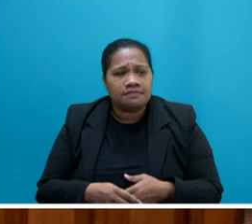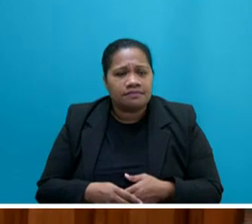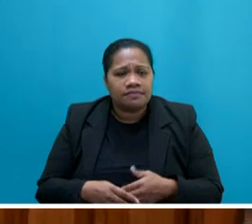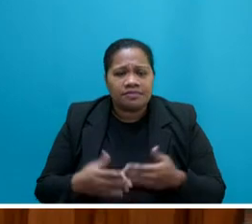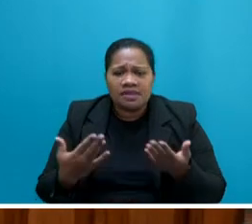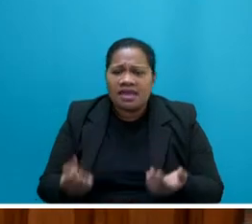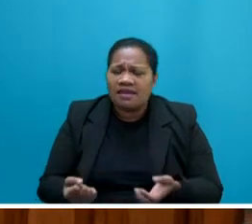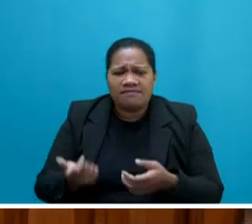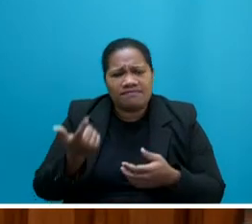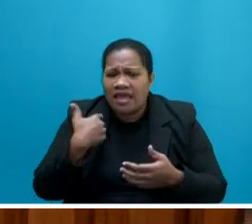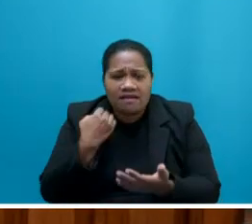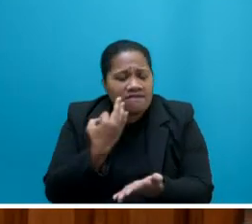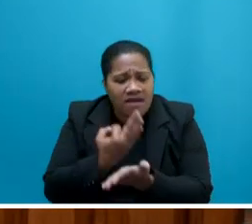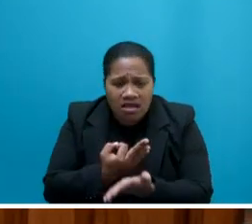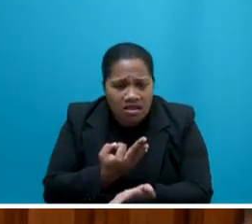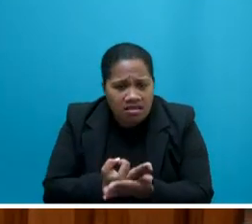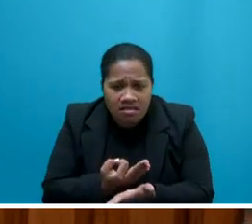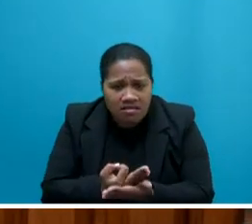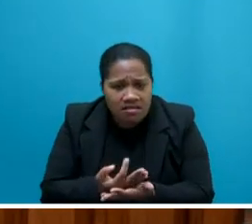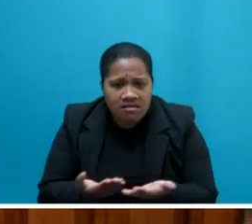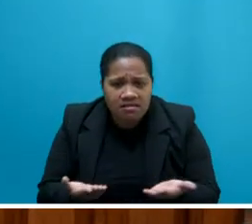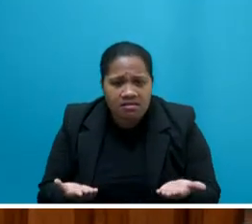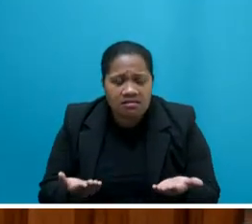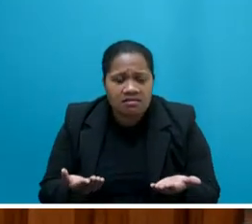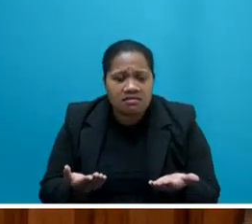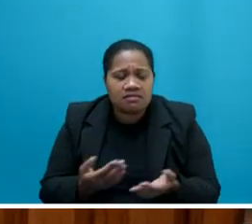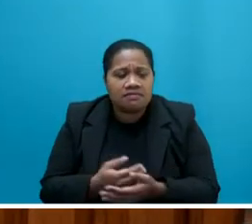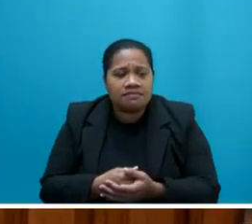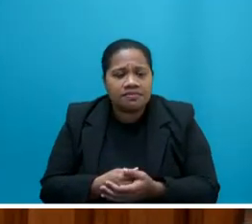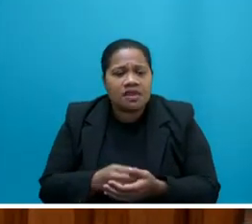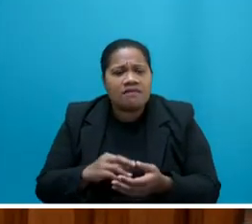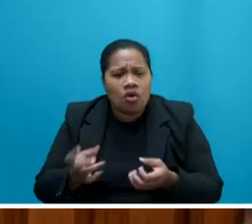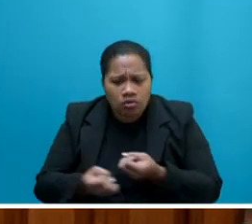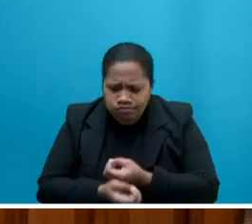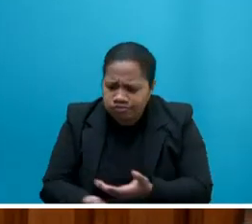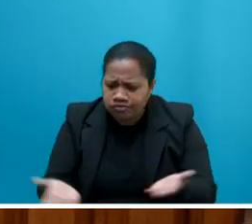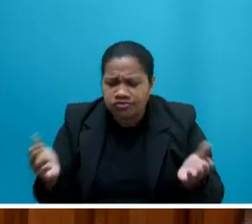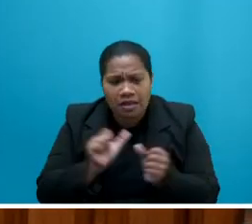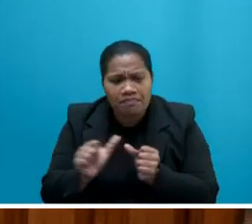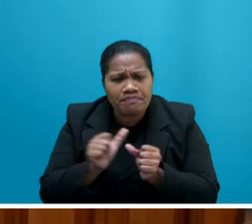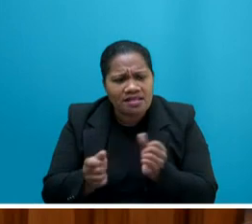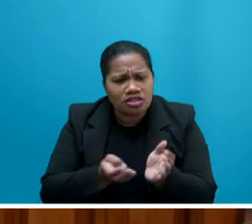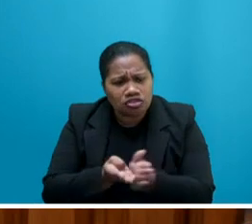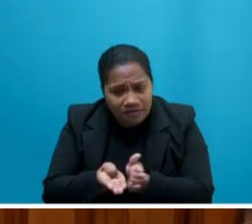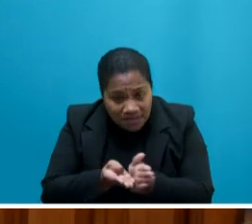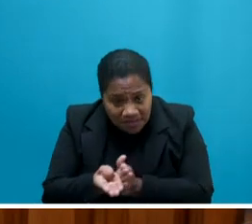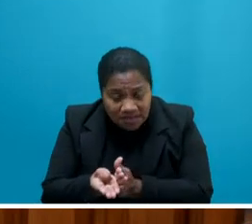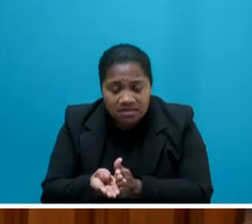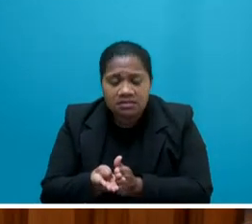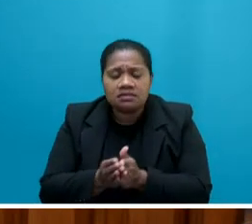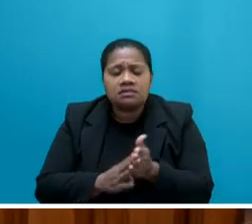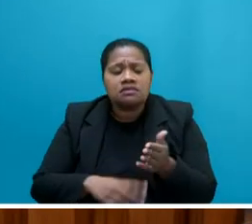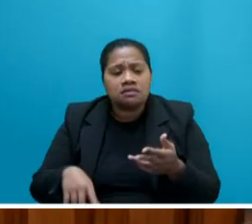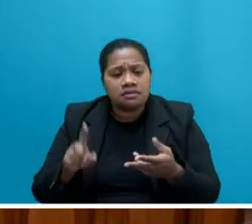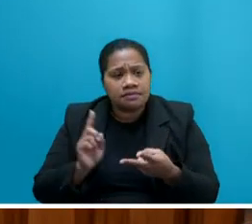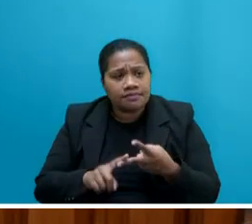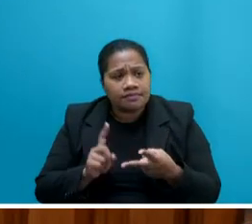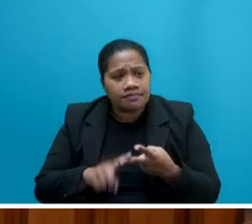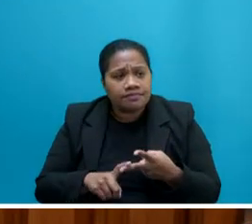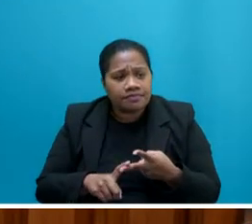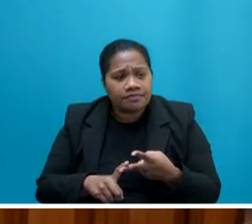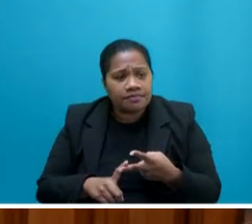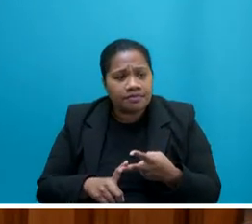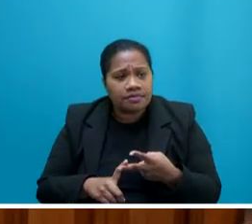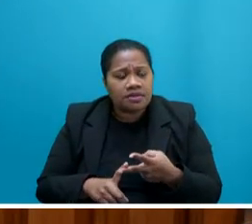capital development, compromising the delivery of better services. Two, stagnant performance of resource-based